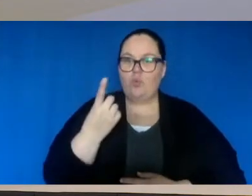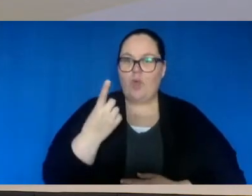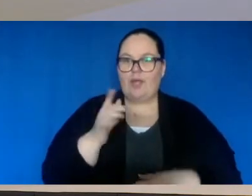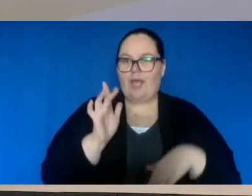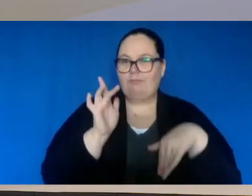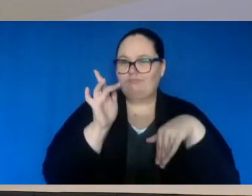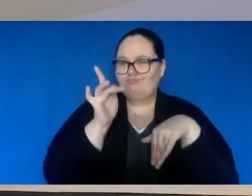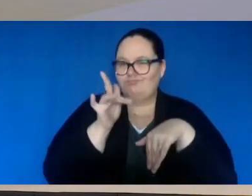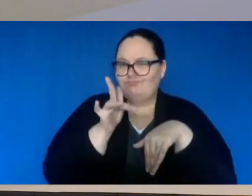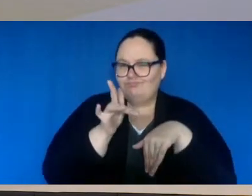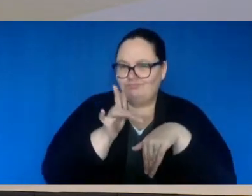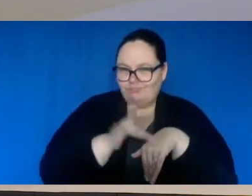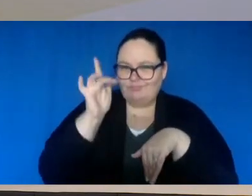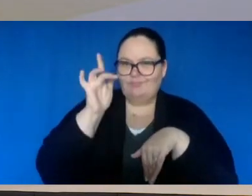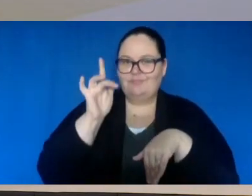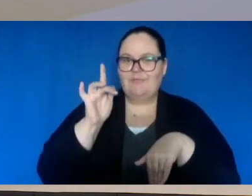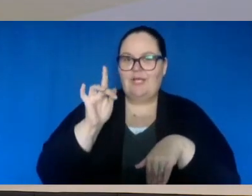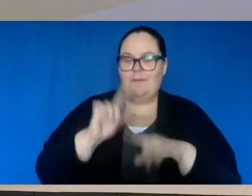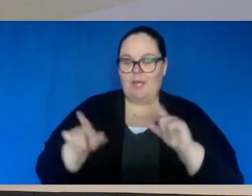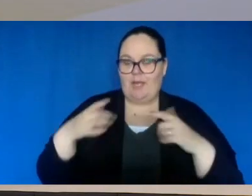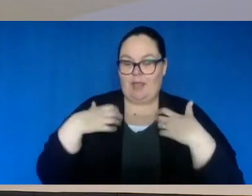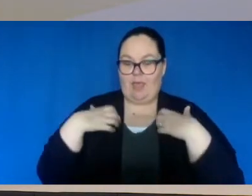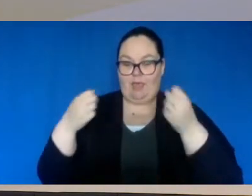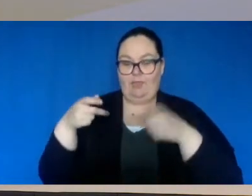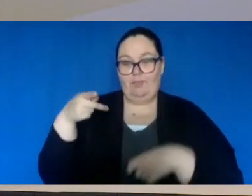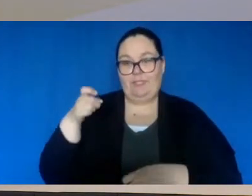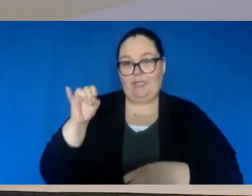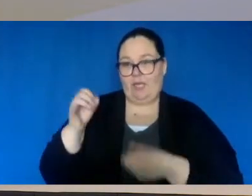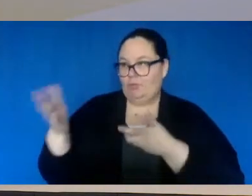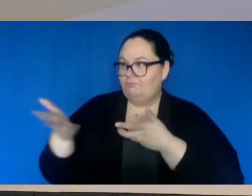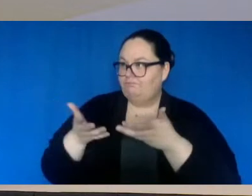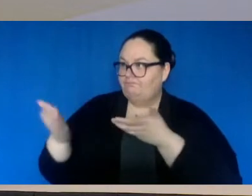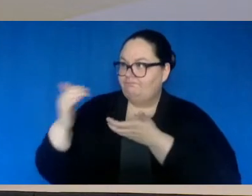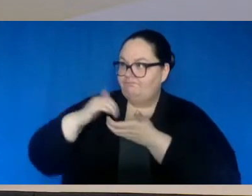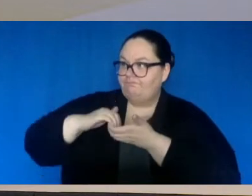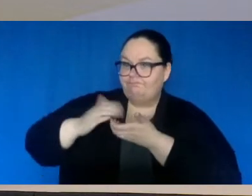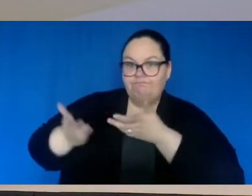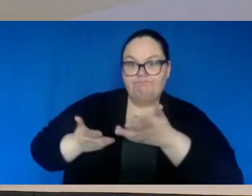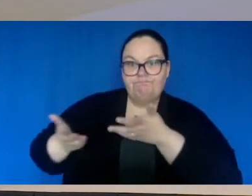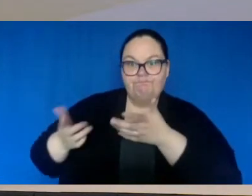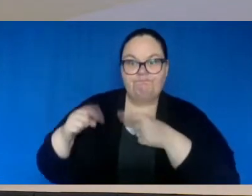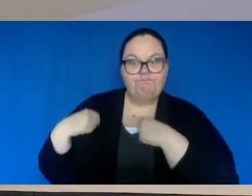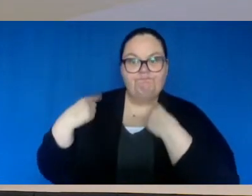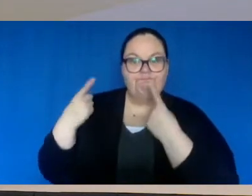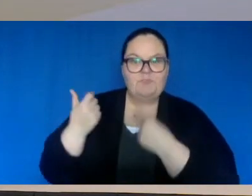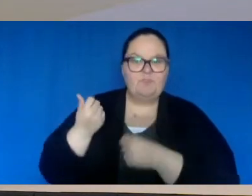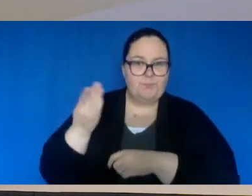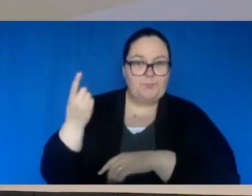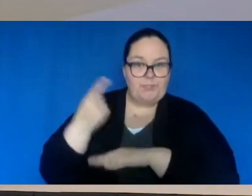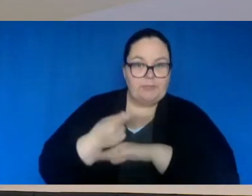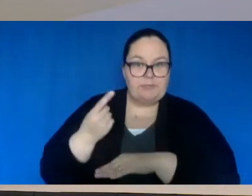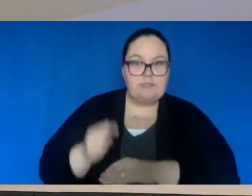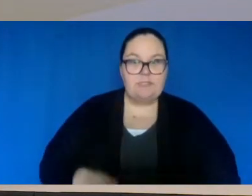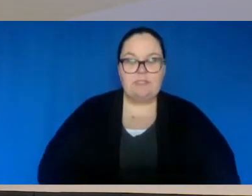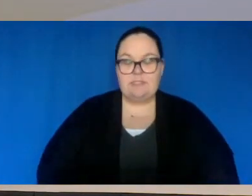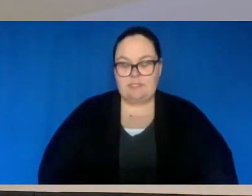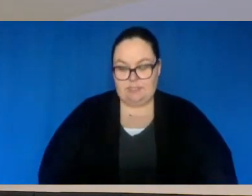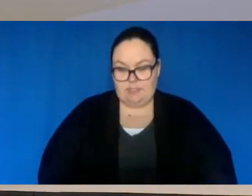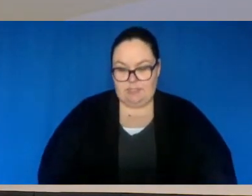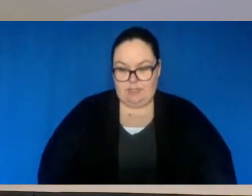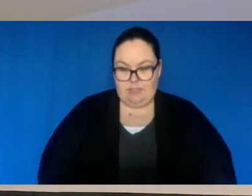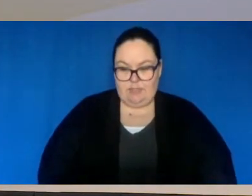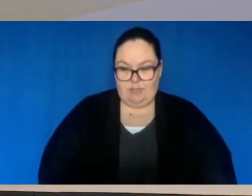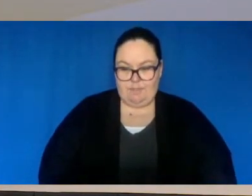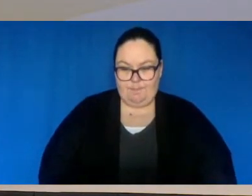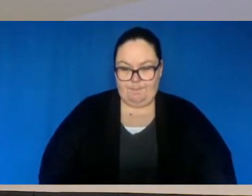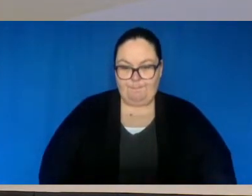but Health PI, we're working with Health PI and have been working with them for the last number of days to increase